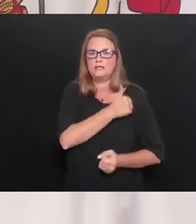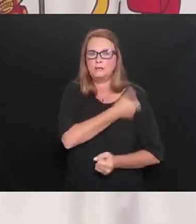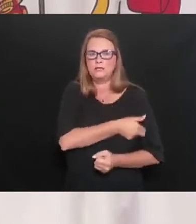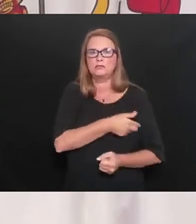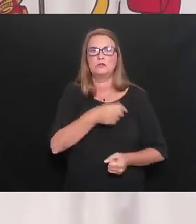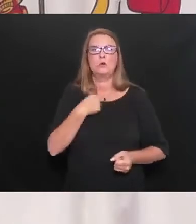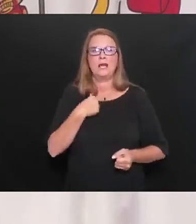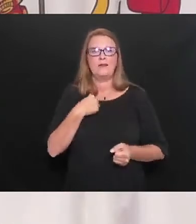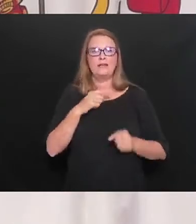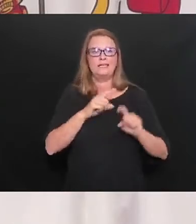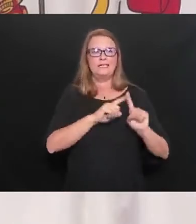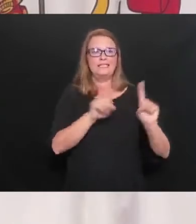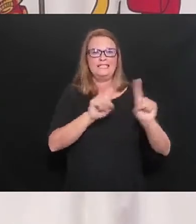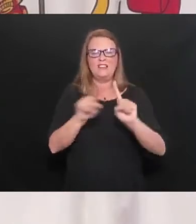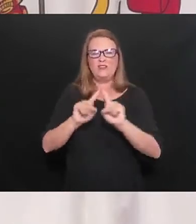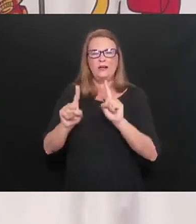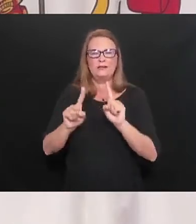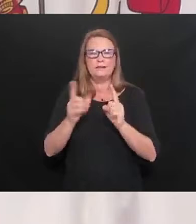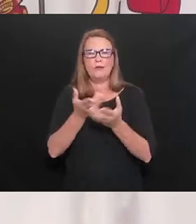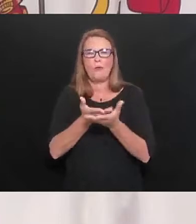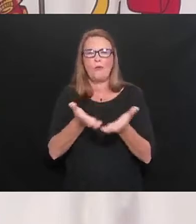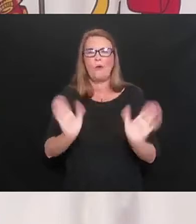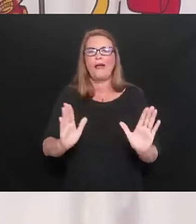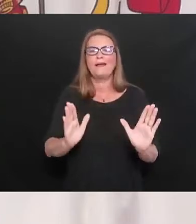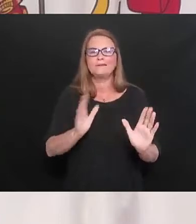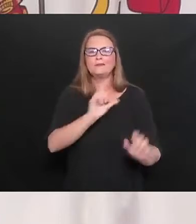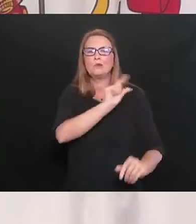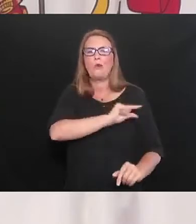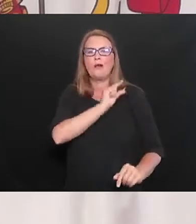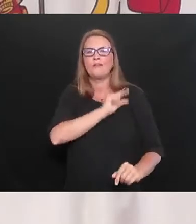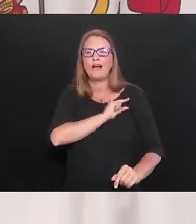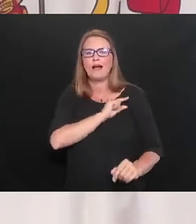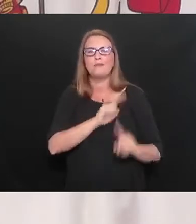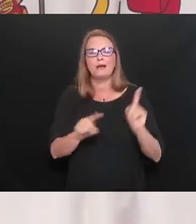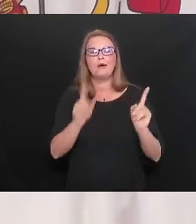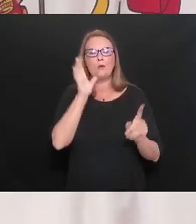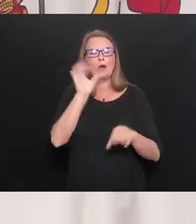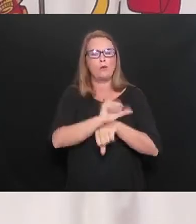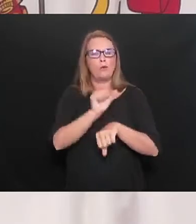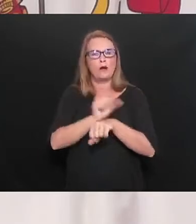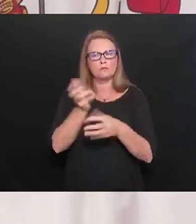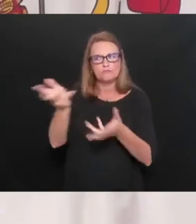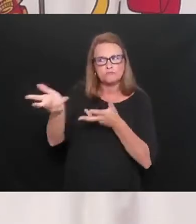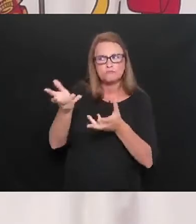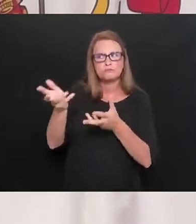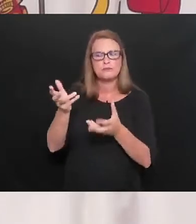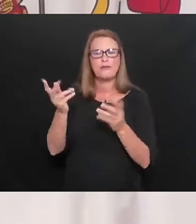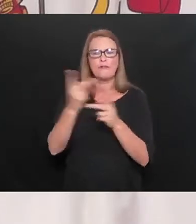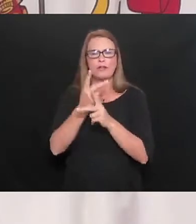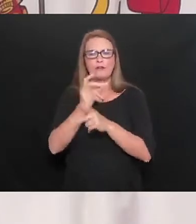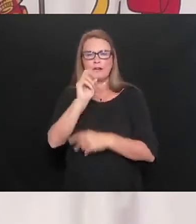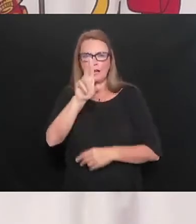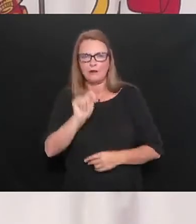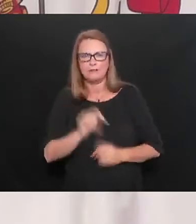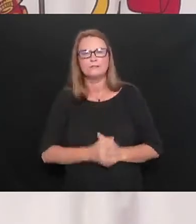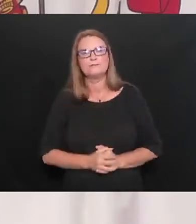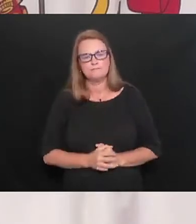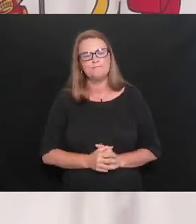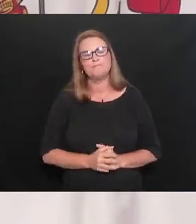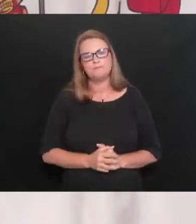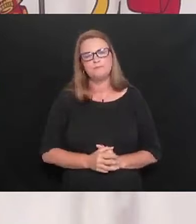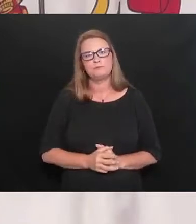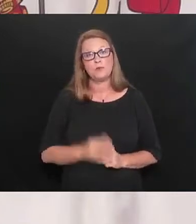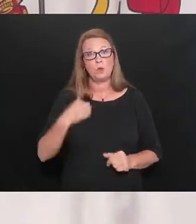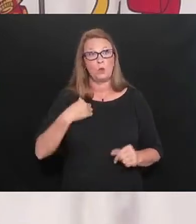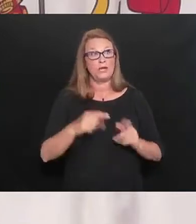through, different little hoops to qualify and everything, but we're working with them like crazy and everything. And when we